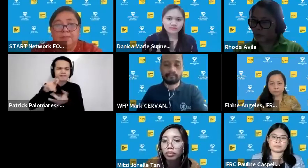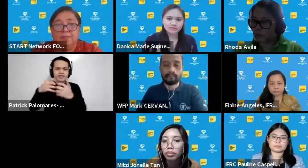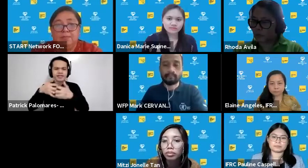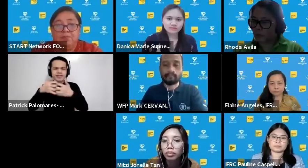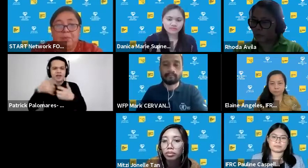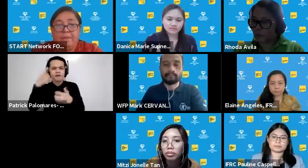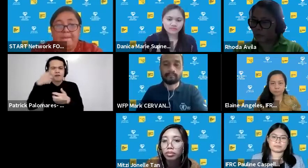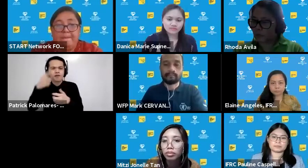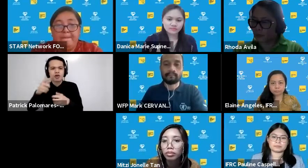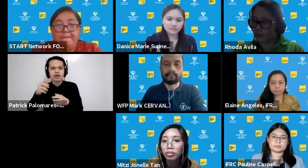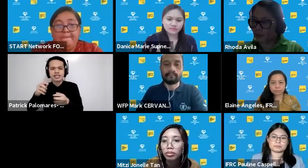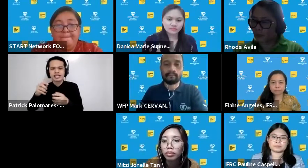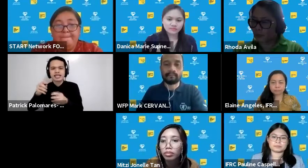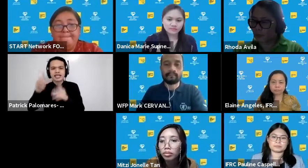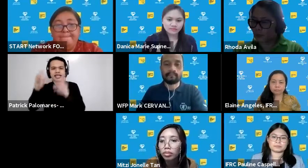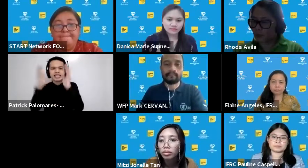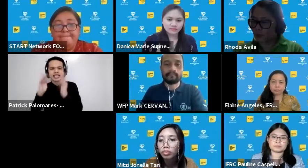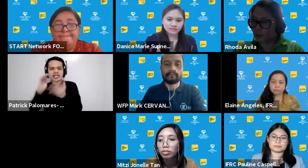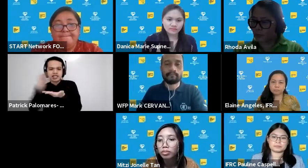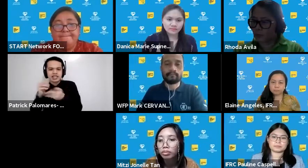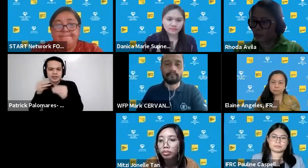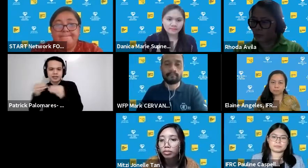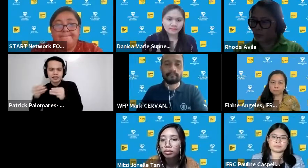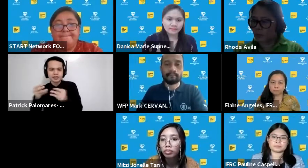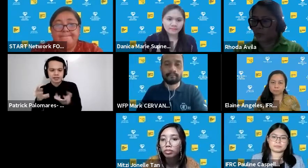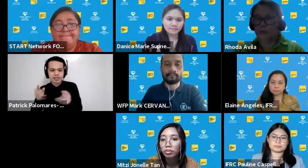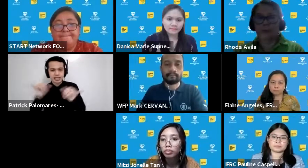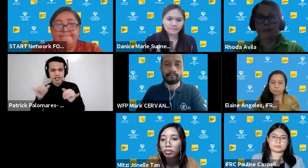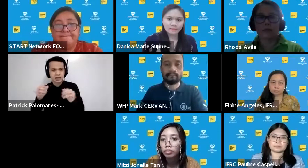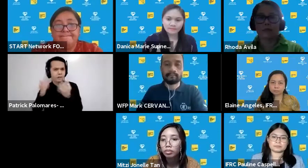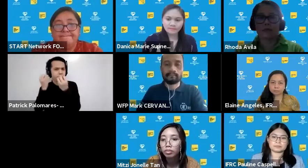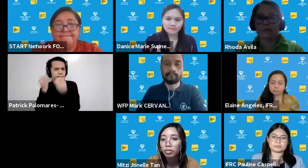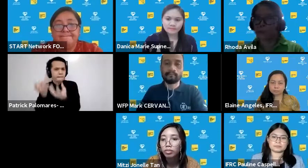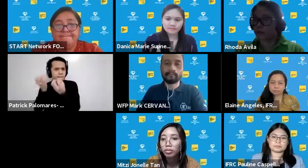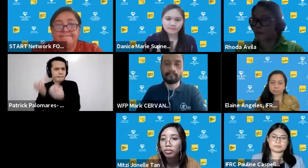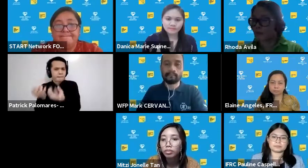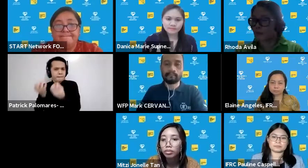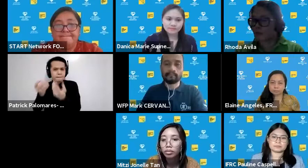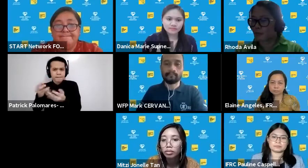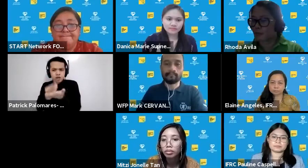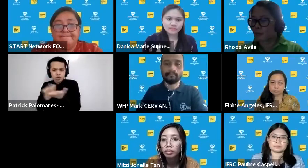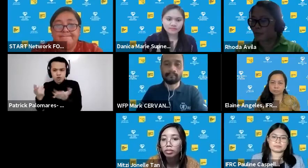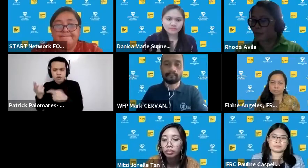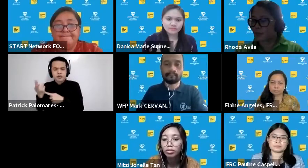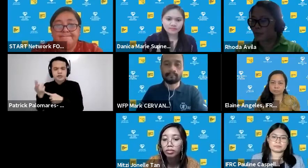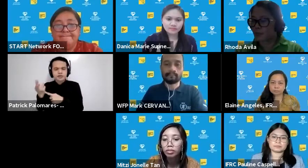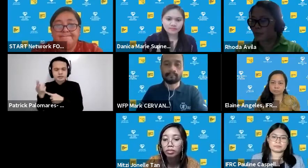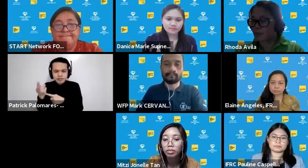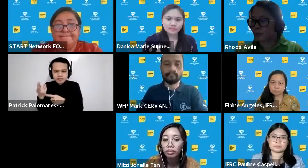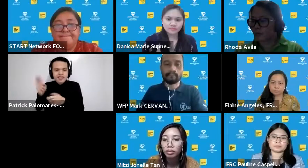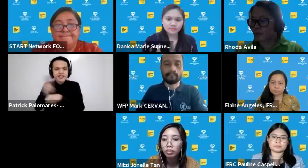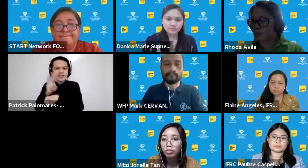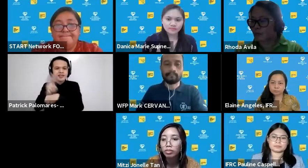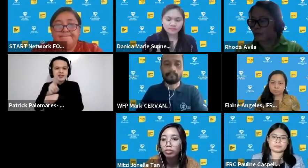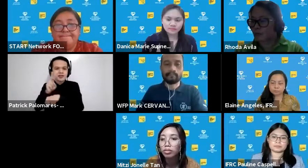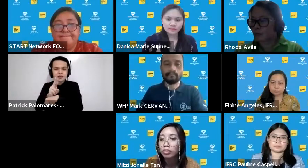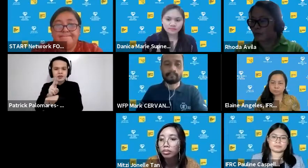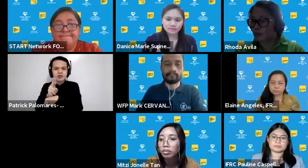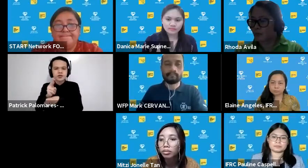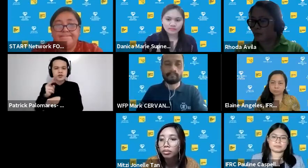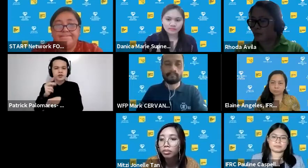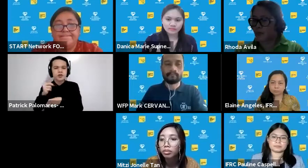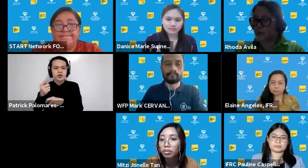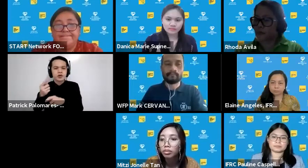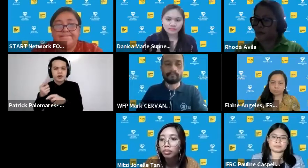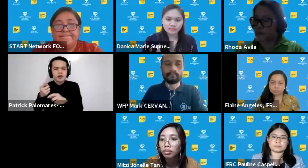disaster risk management. And we've seen that a lot of the resources that were used to deal with